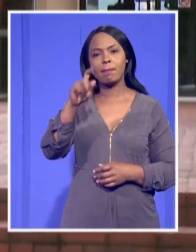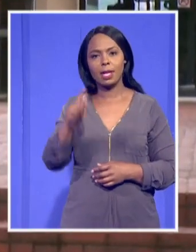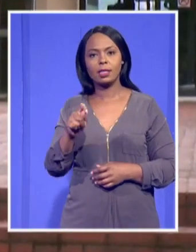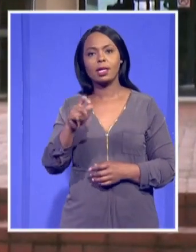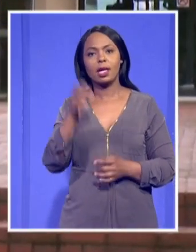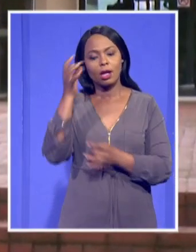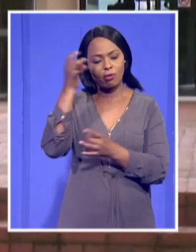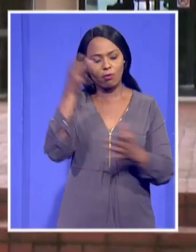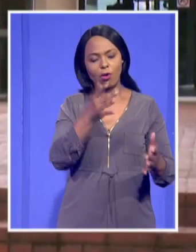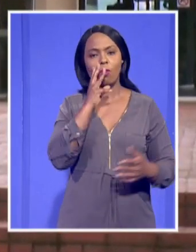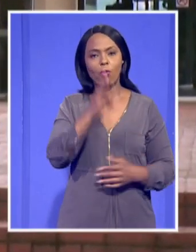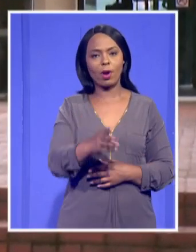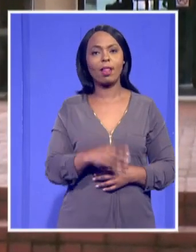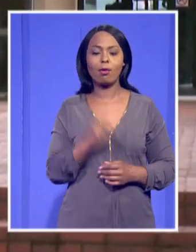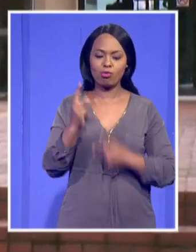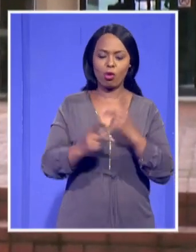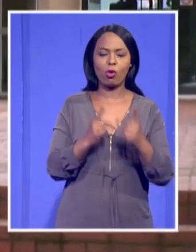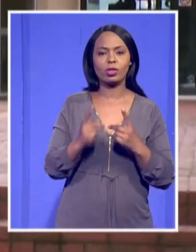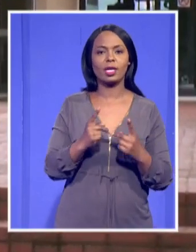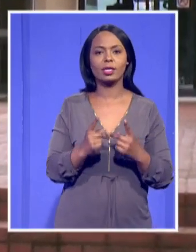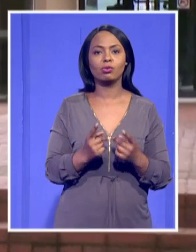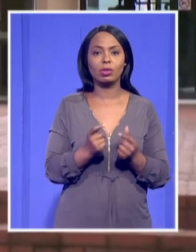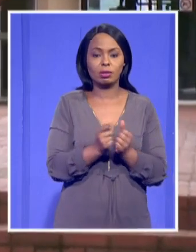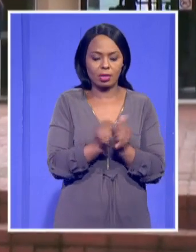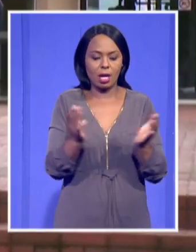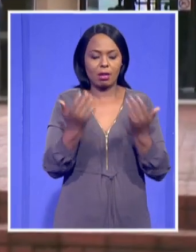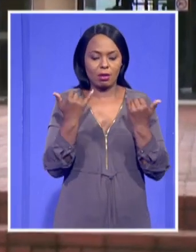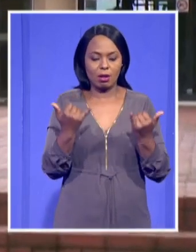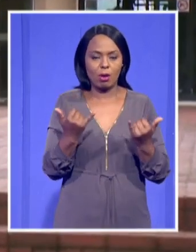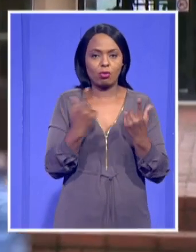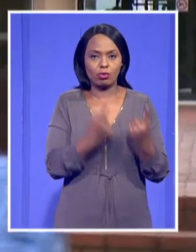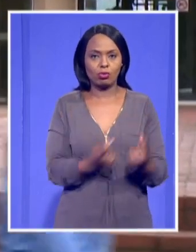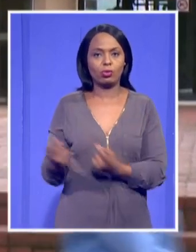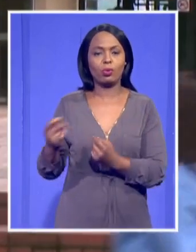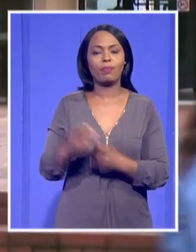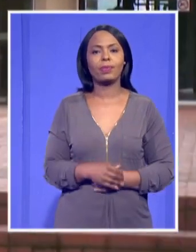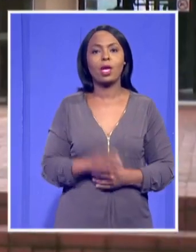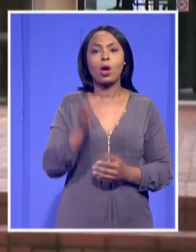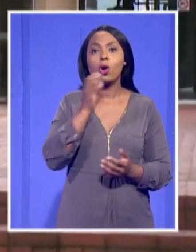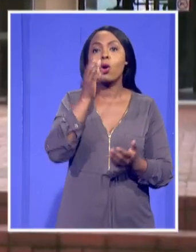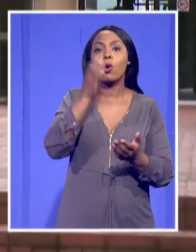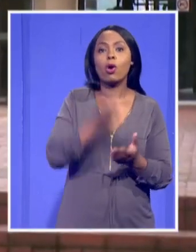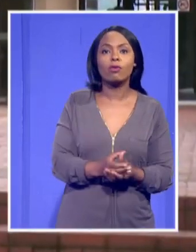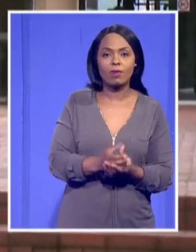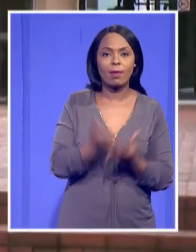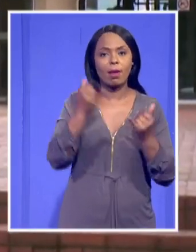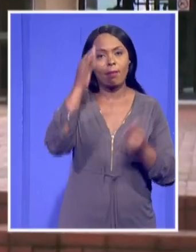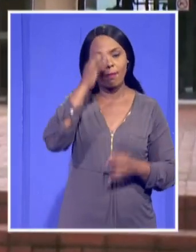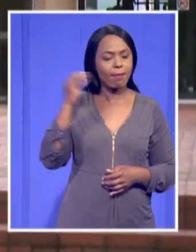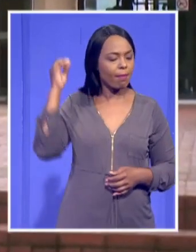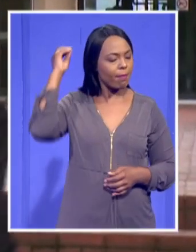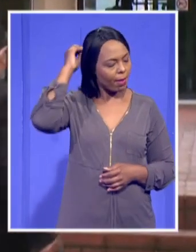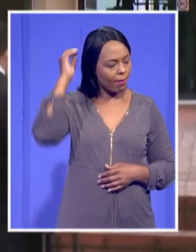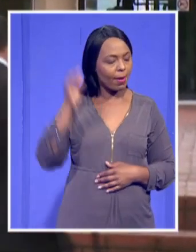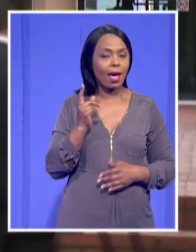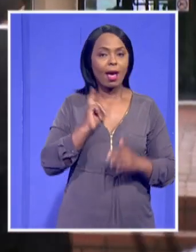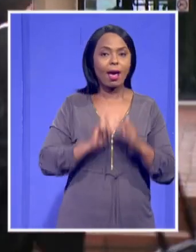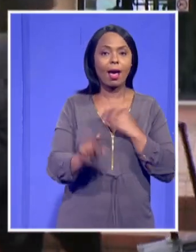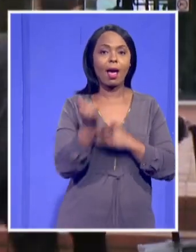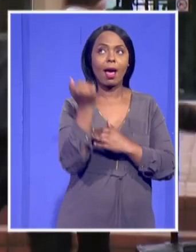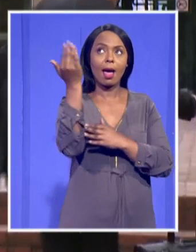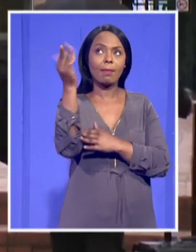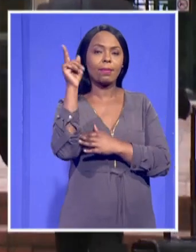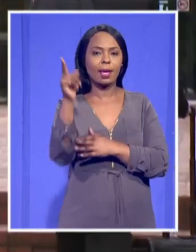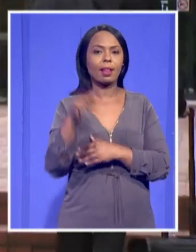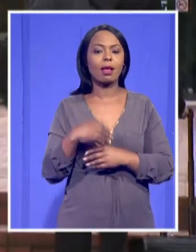informed that that's a process that we've embarked on right now. So we can confirm on the record that basically the appeal process of